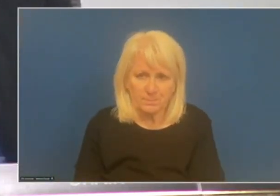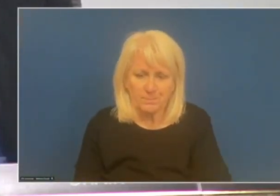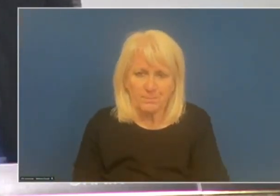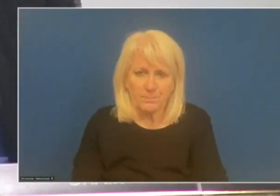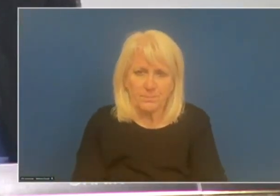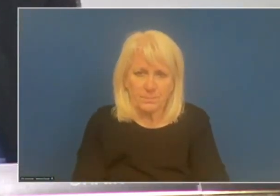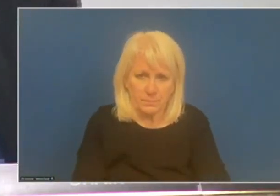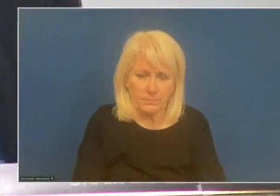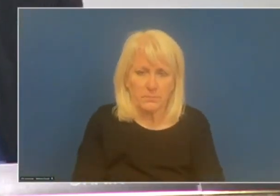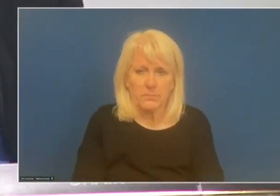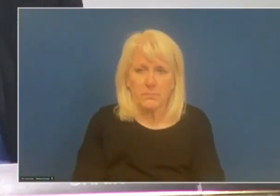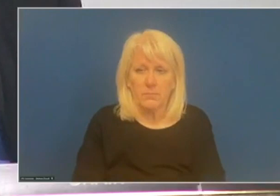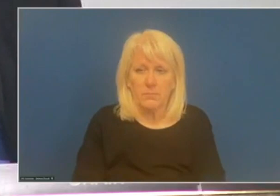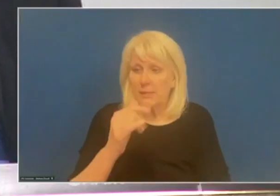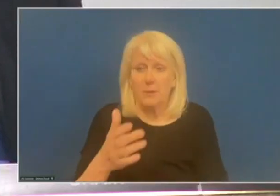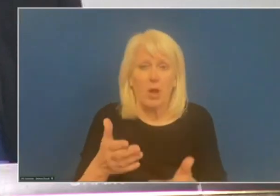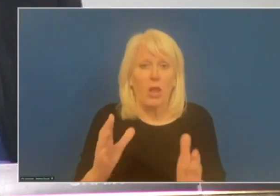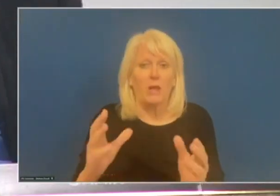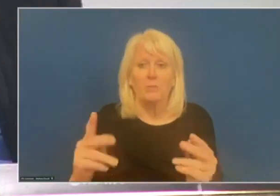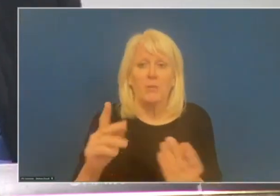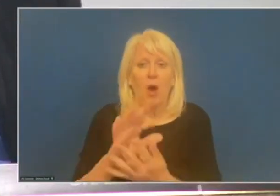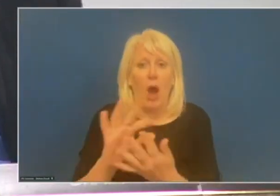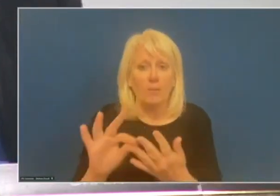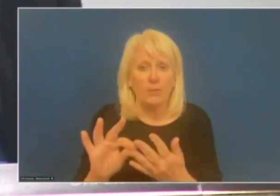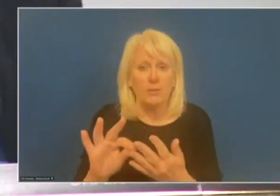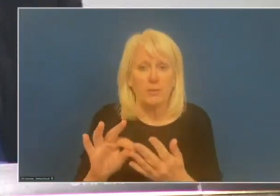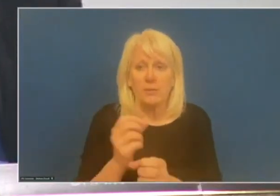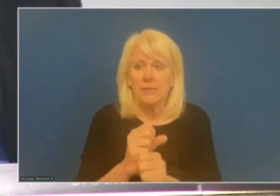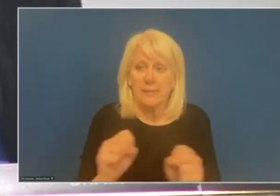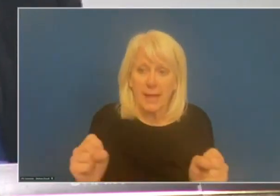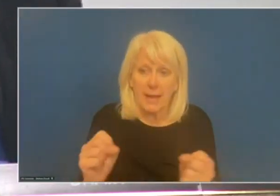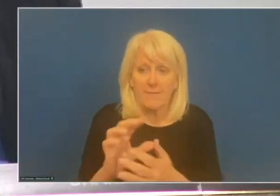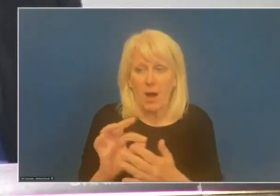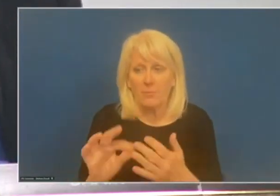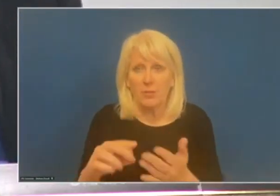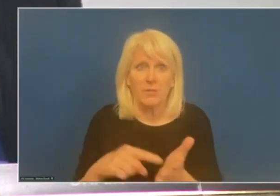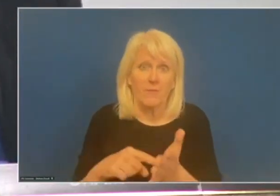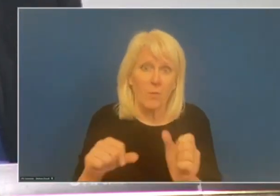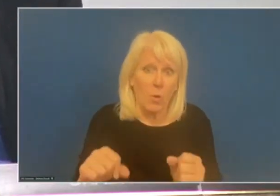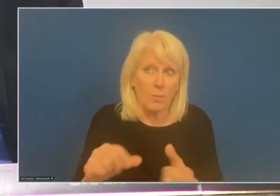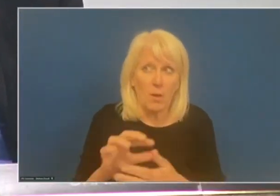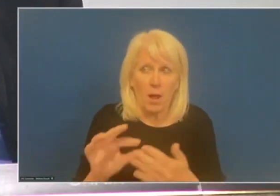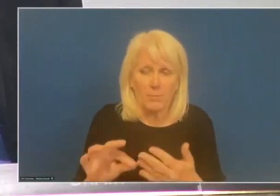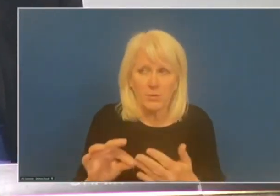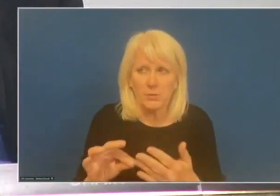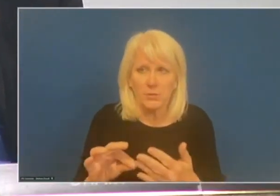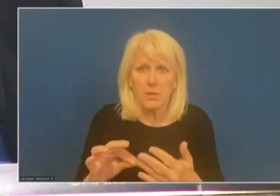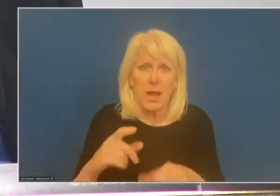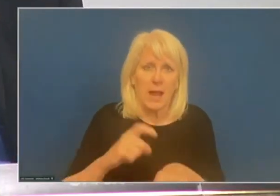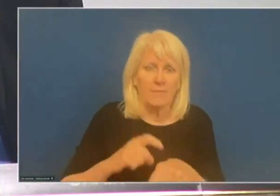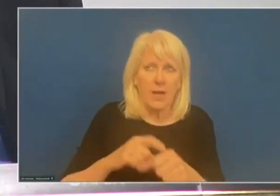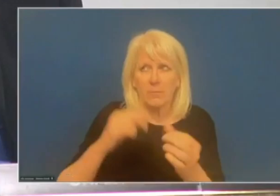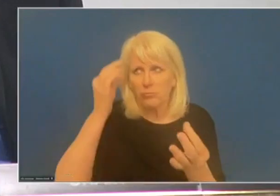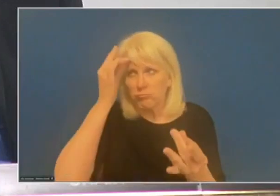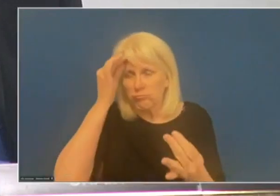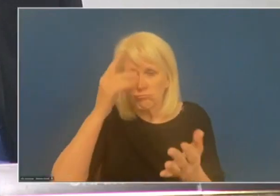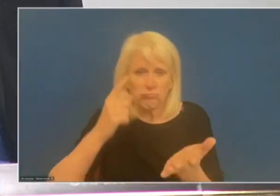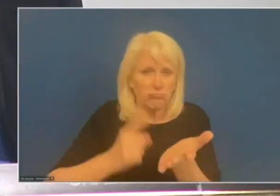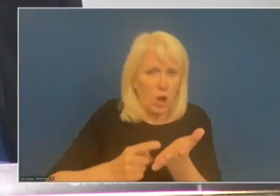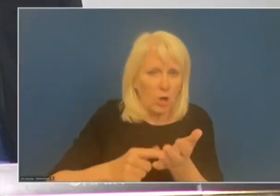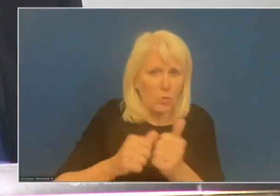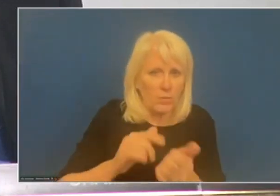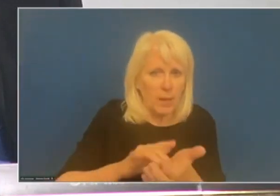This bill gives people options, safe and affordable options to think through, to discuss with confidence, and medical professionals, and to make